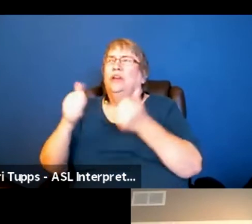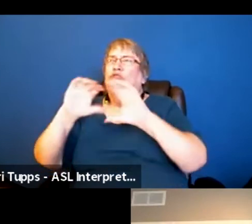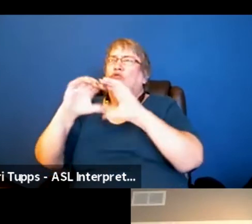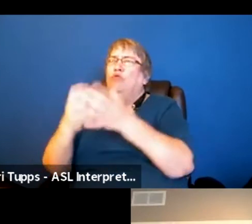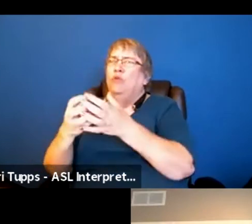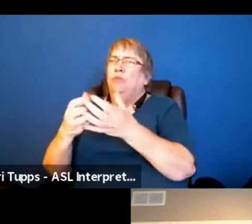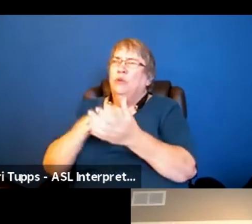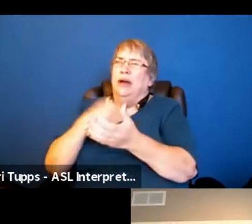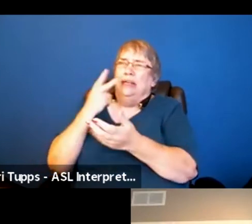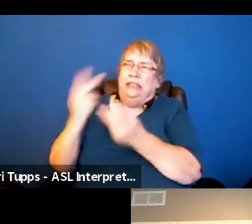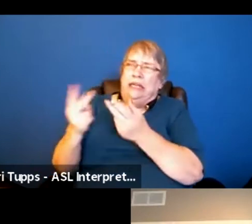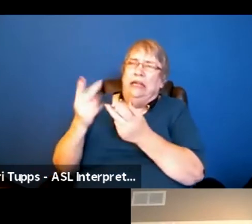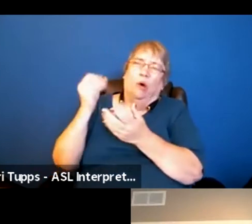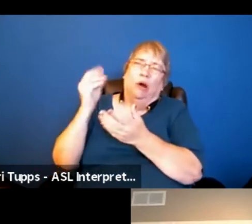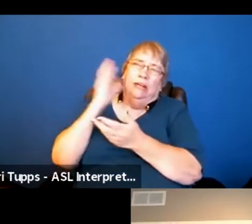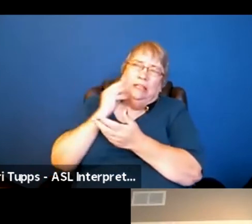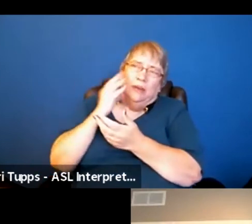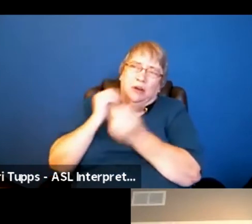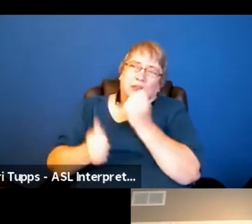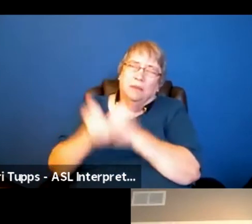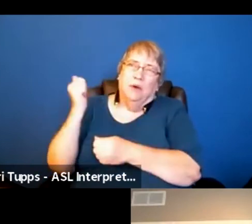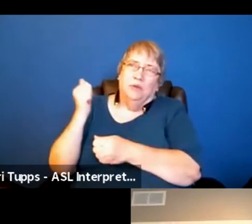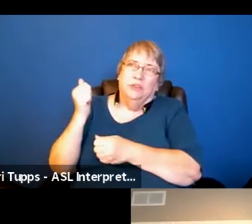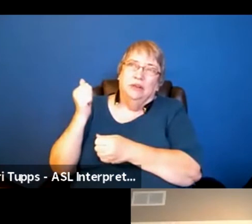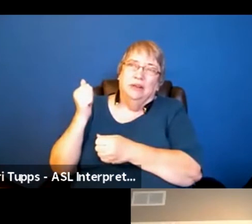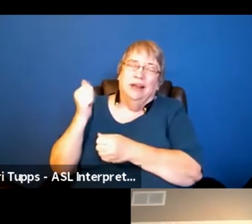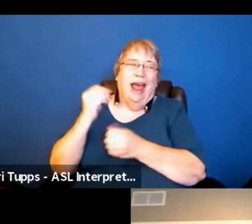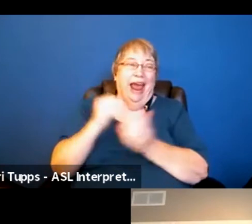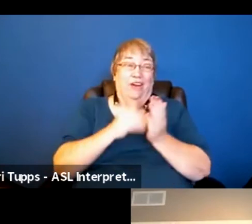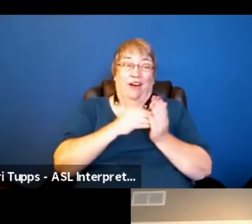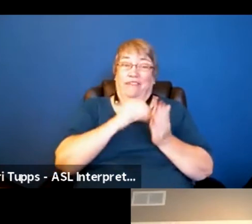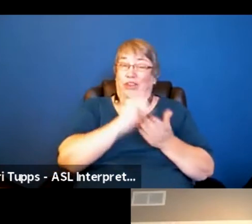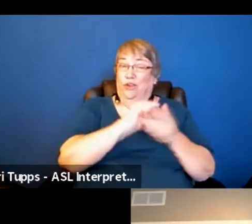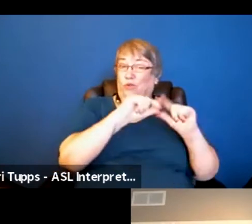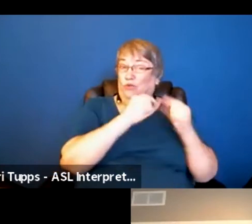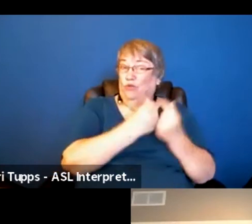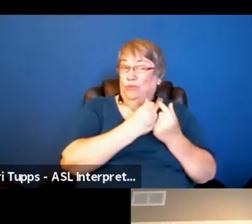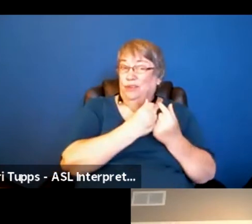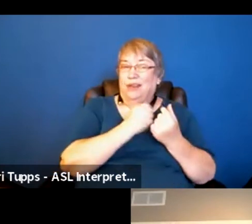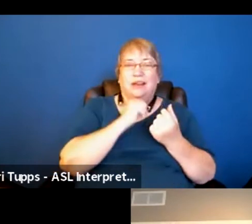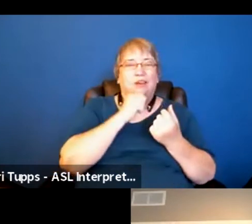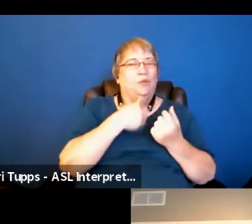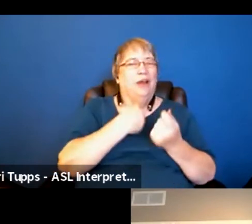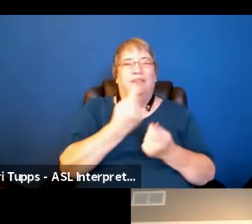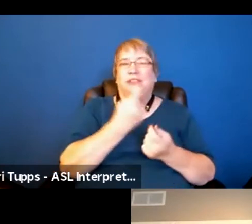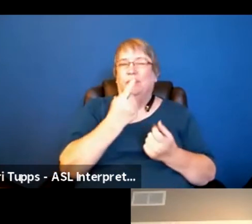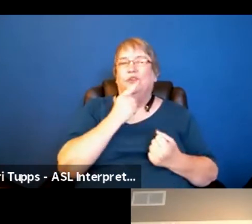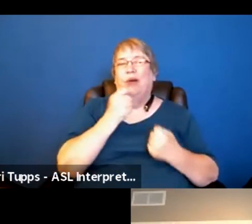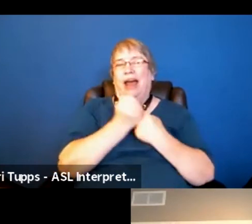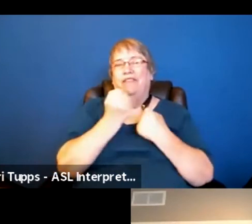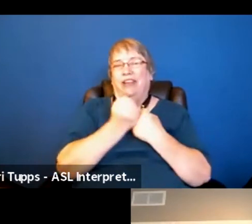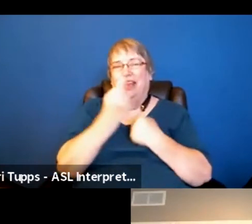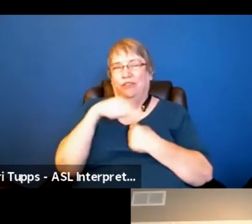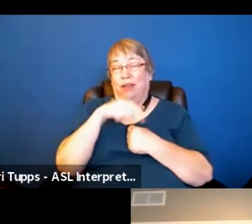necessarily have a constituency advocating for them. So I think prevention is always something that is a little bit left out